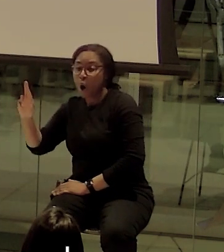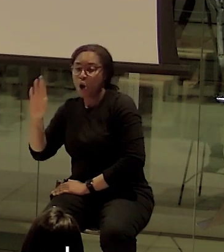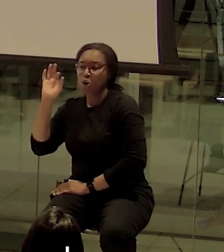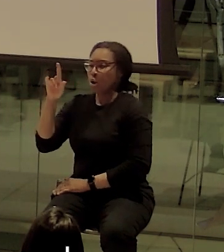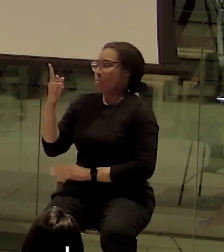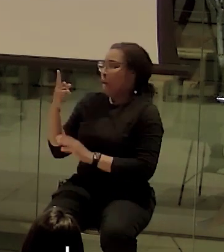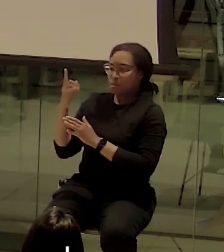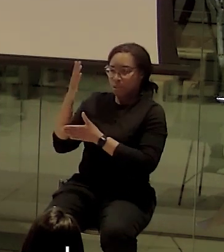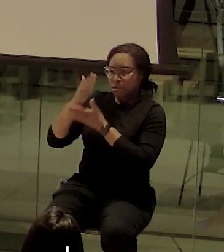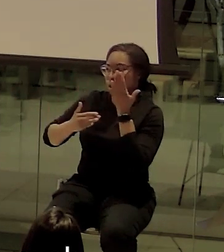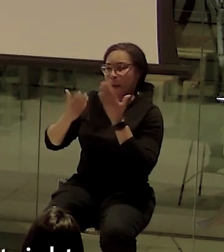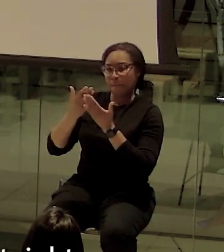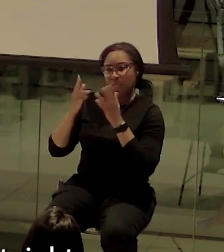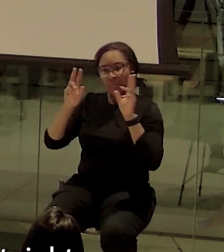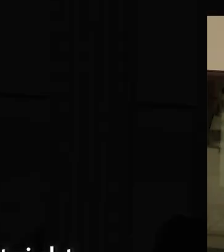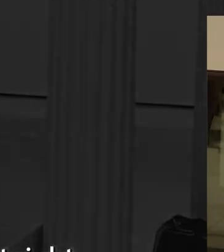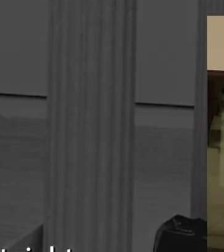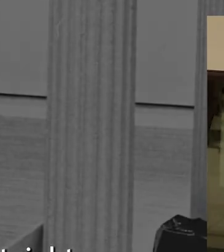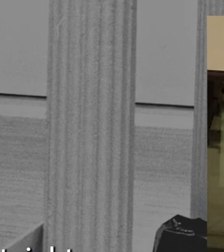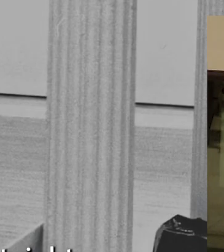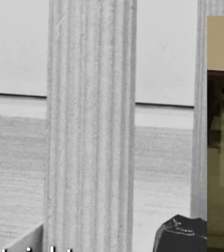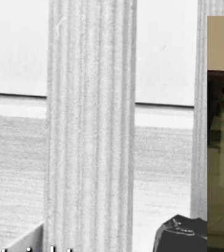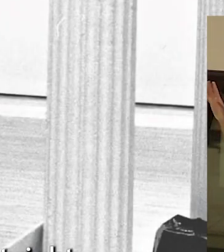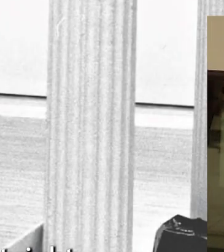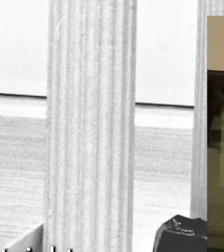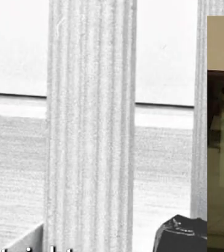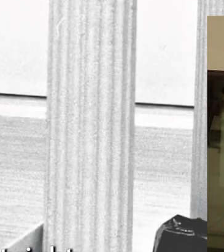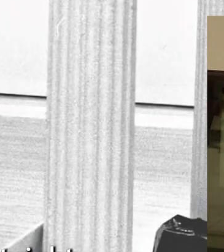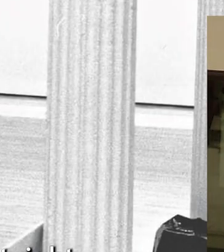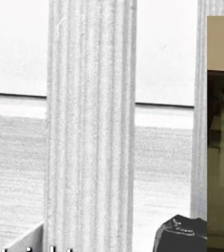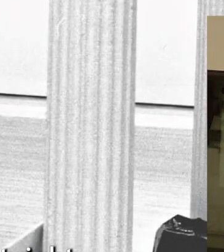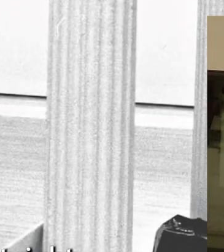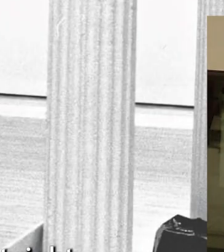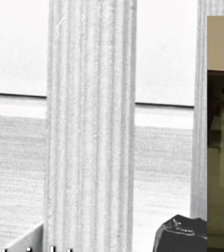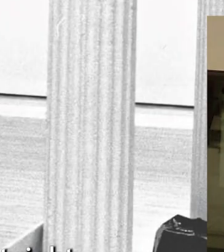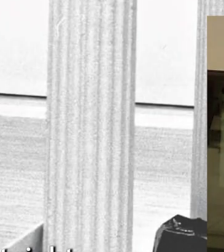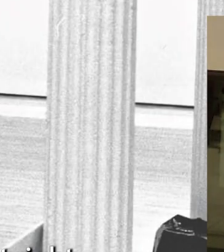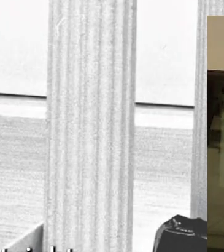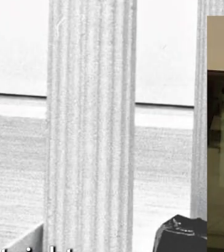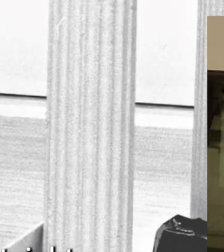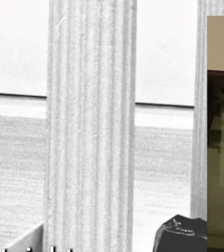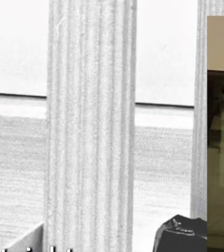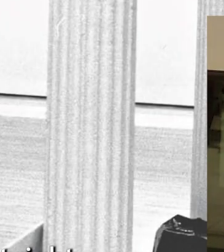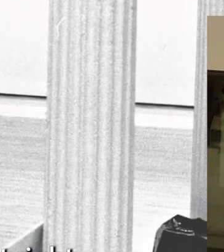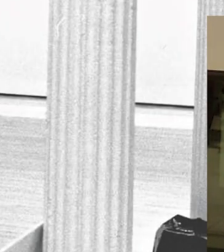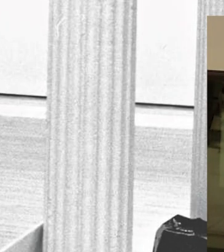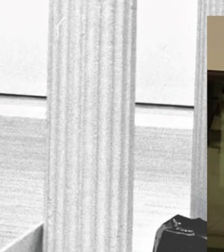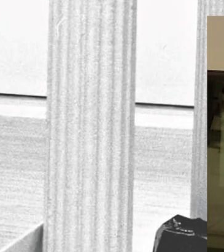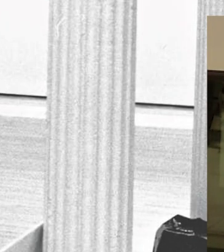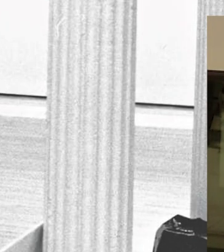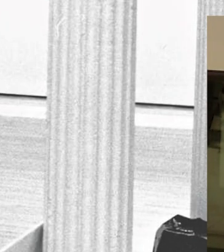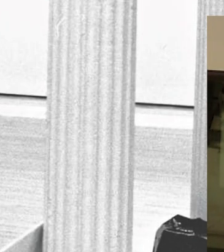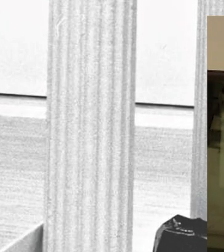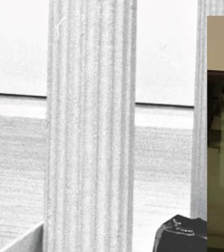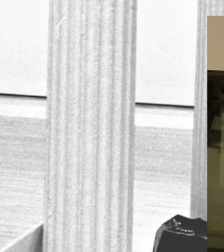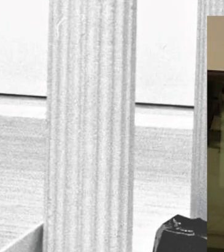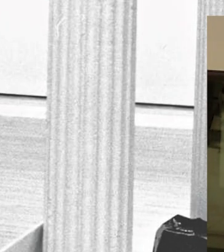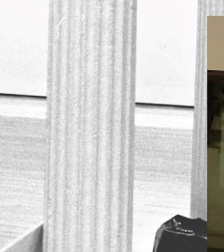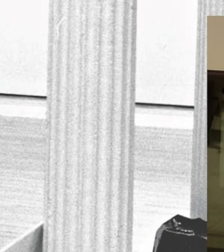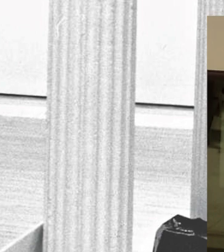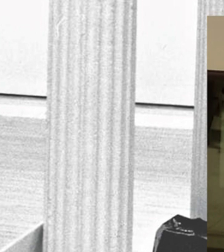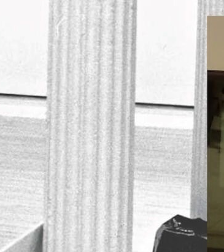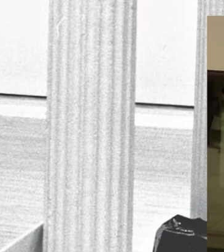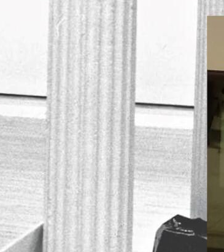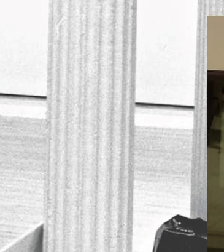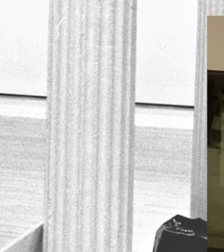the themes in her work. The image that you're looking at right here is Carol Walker in the Drawing Center. Carol Walker was born in